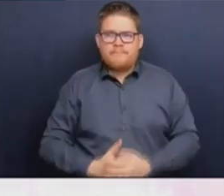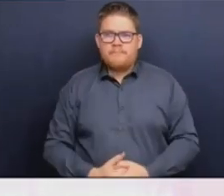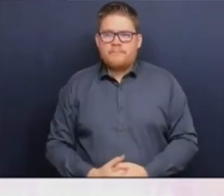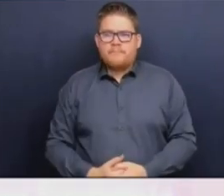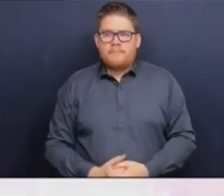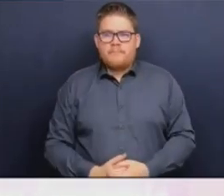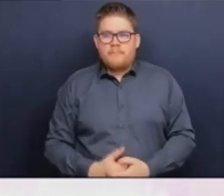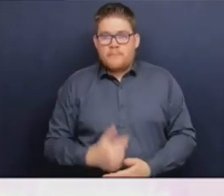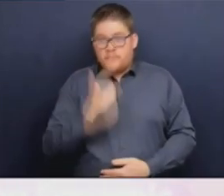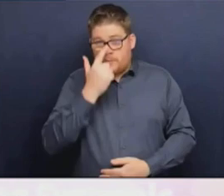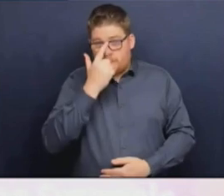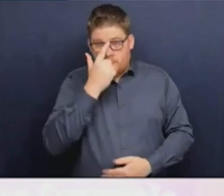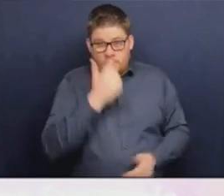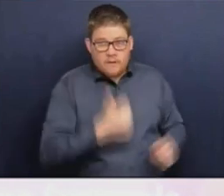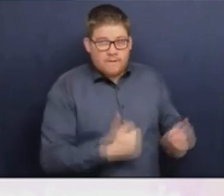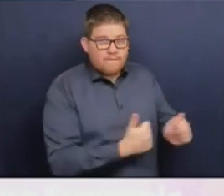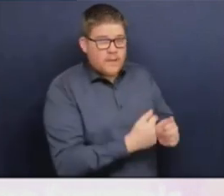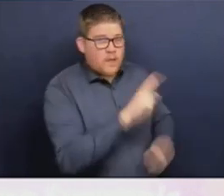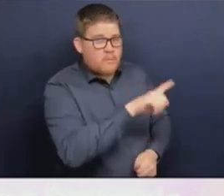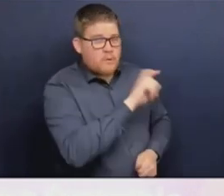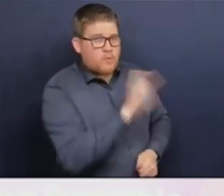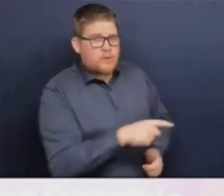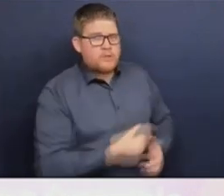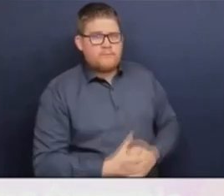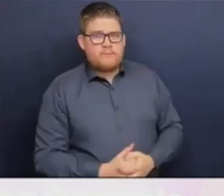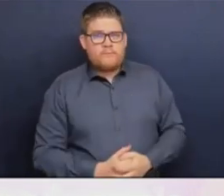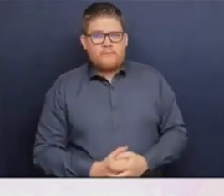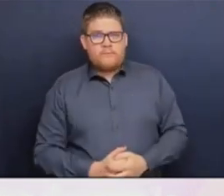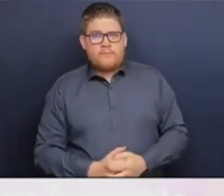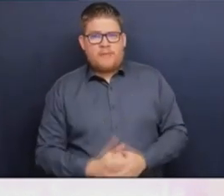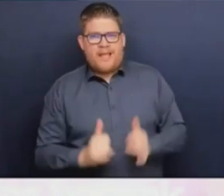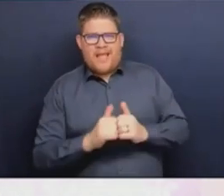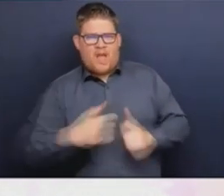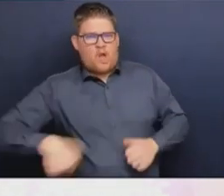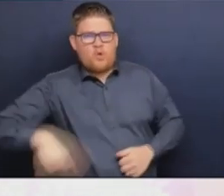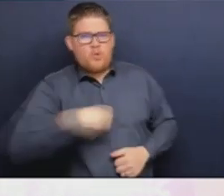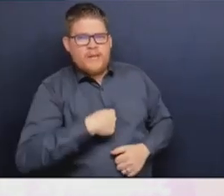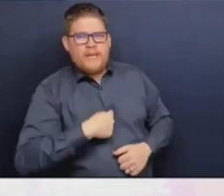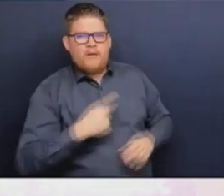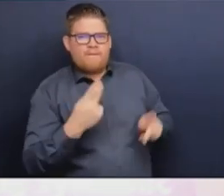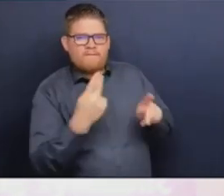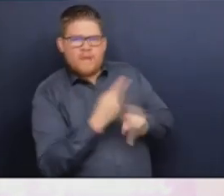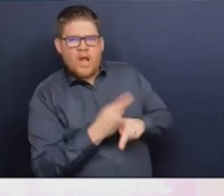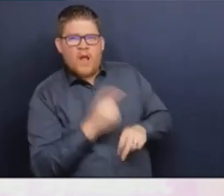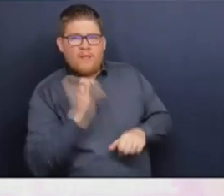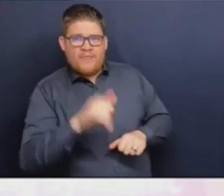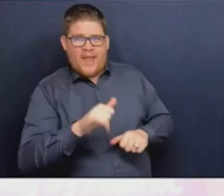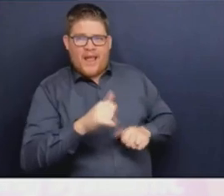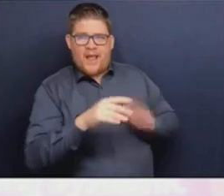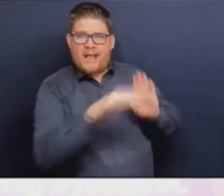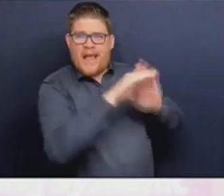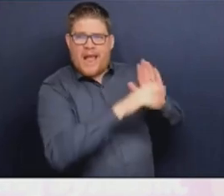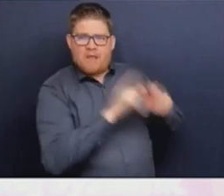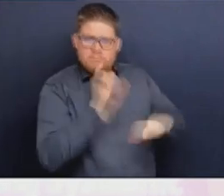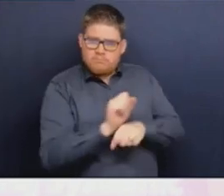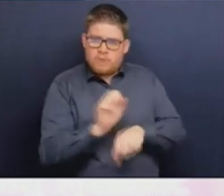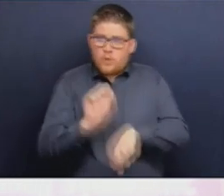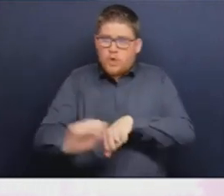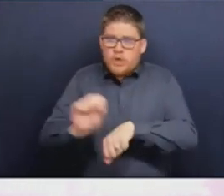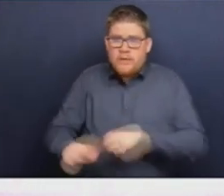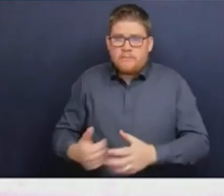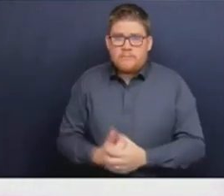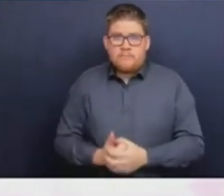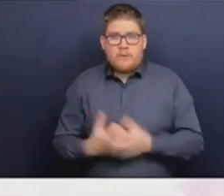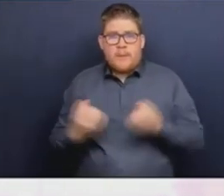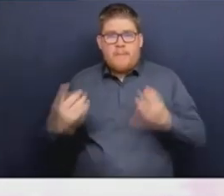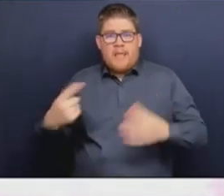of the legislation? Especially consider restoring confidence that many racialized communities don't have right now in